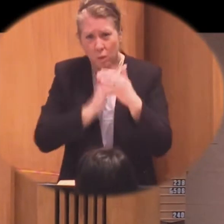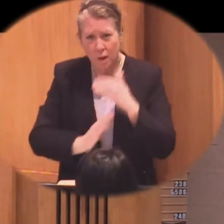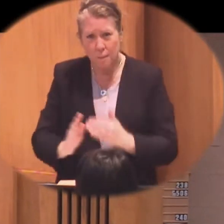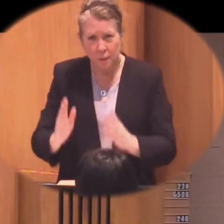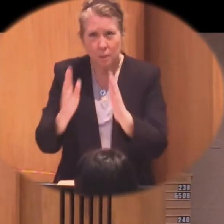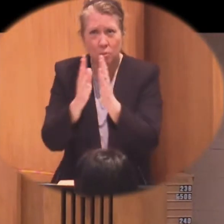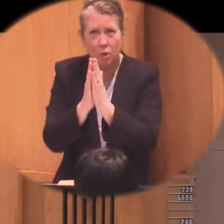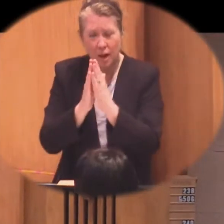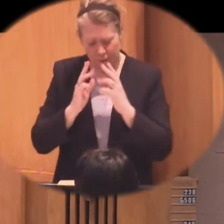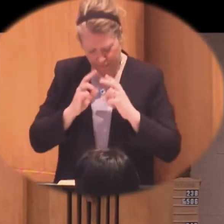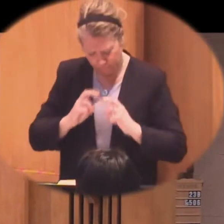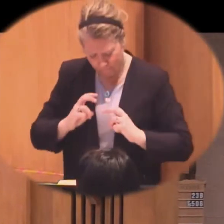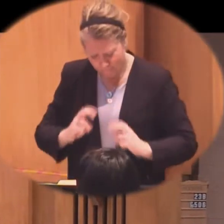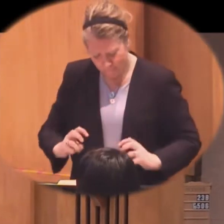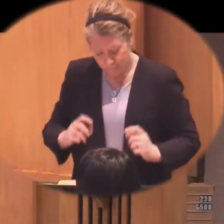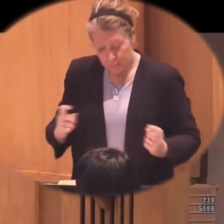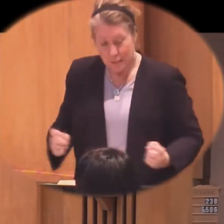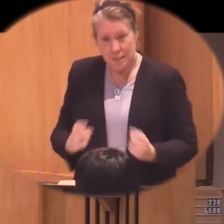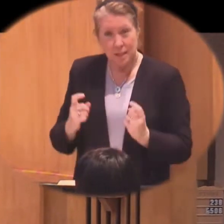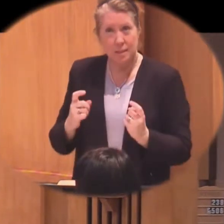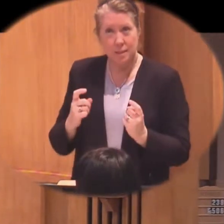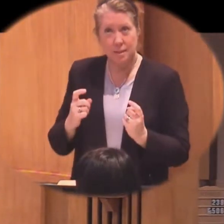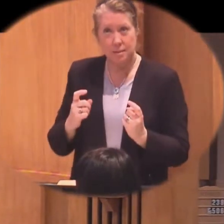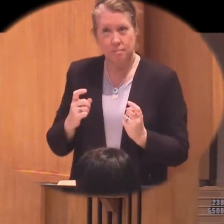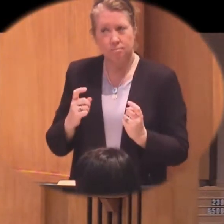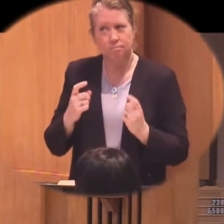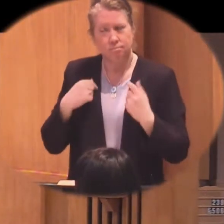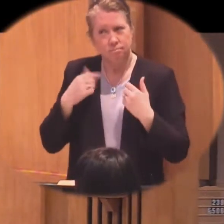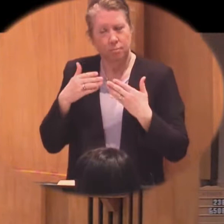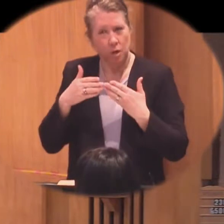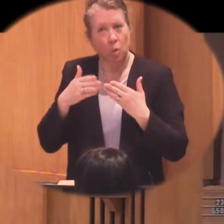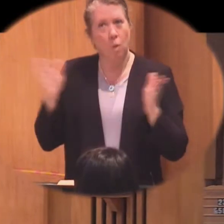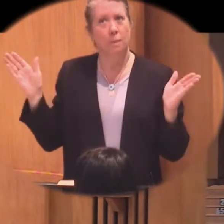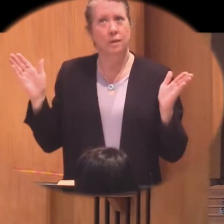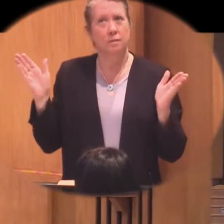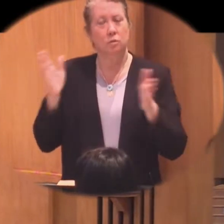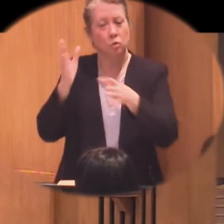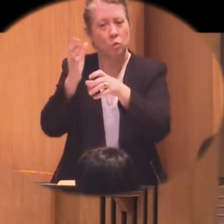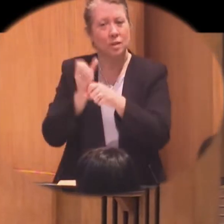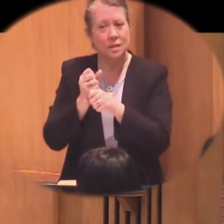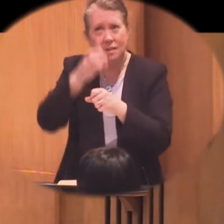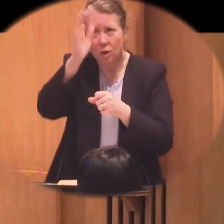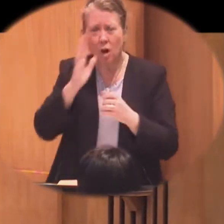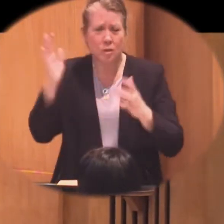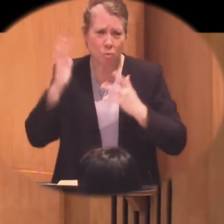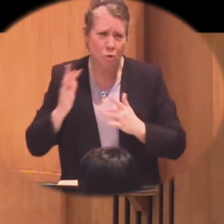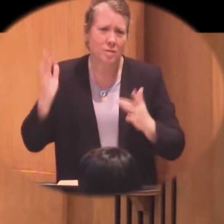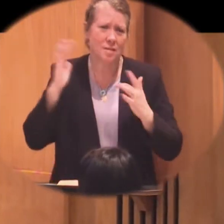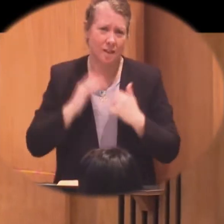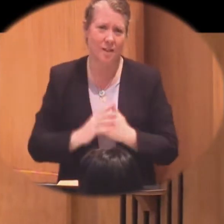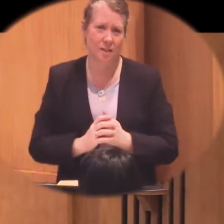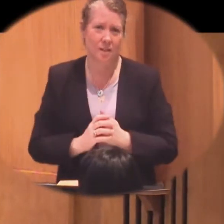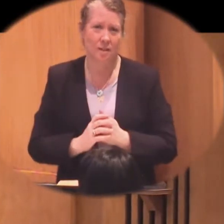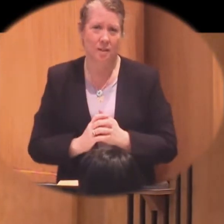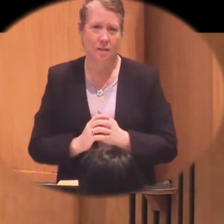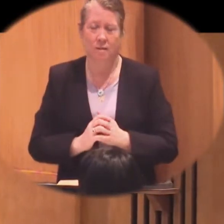our sinfulness and open our hearts to receive the mercy of God.